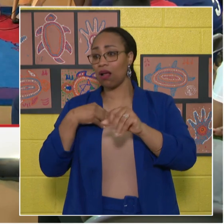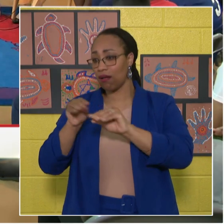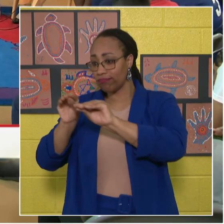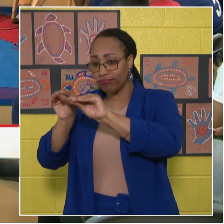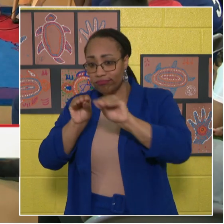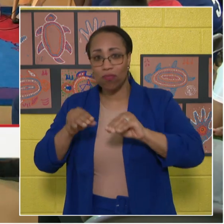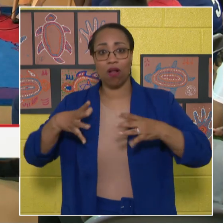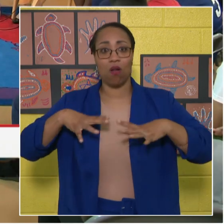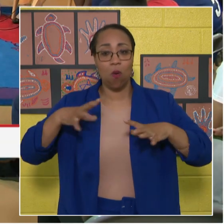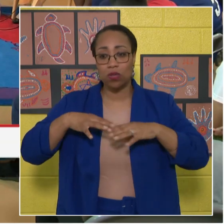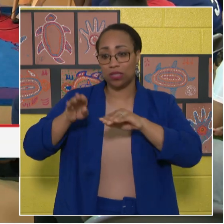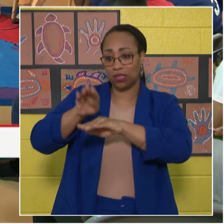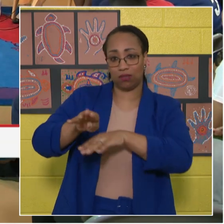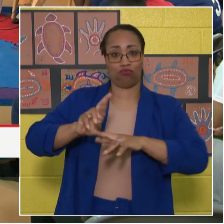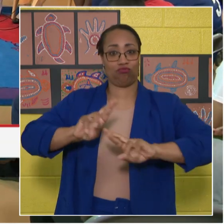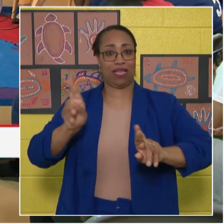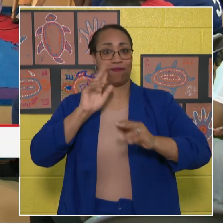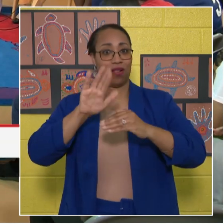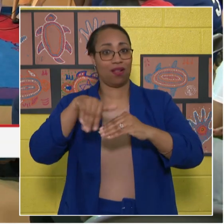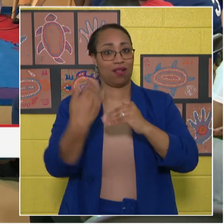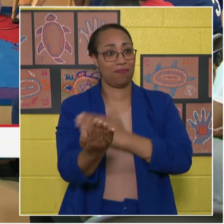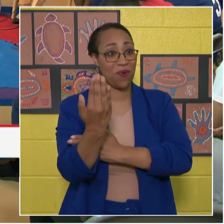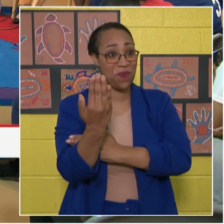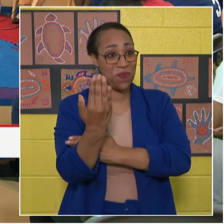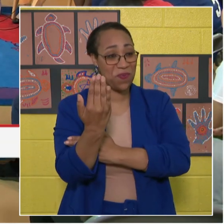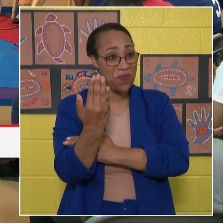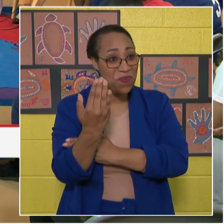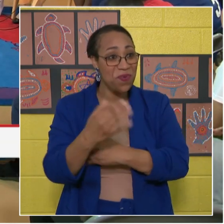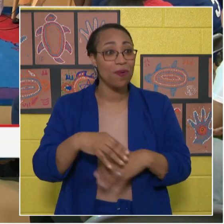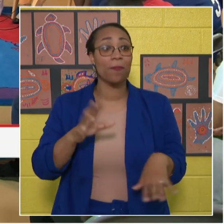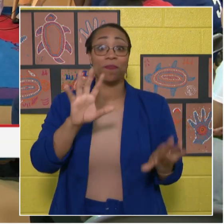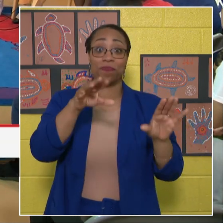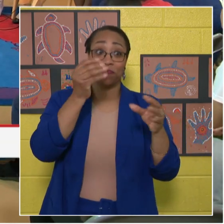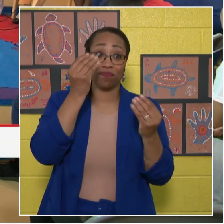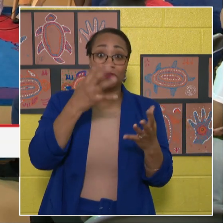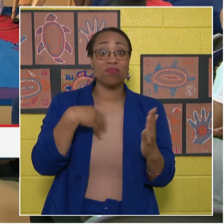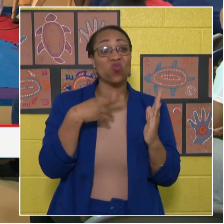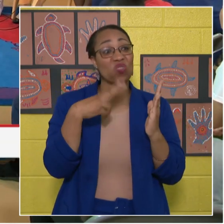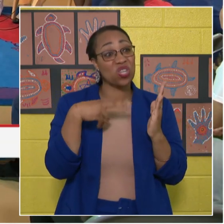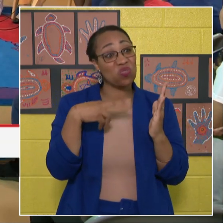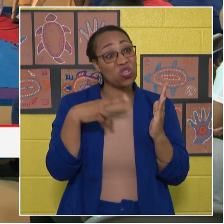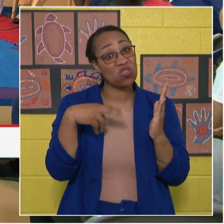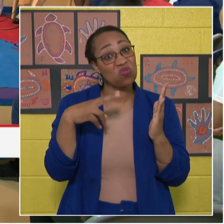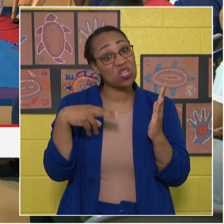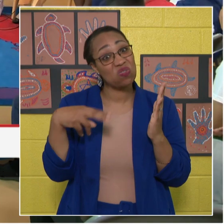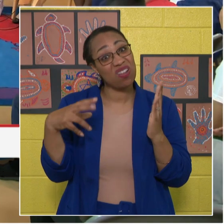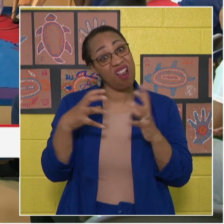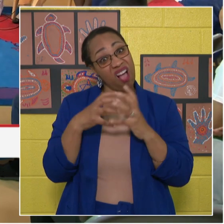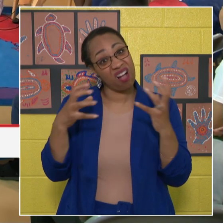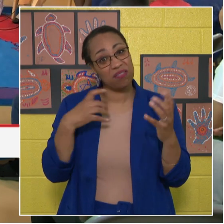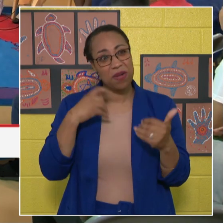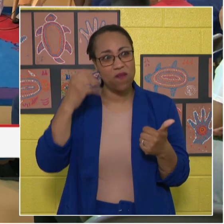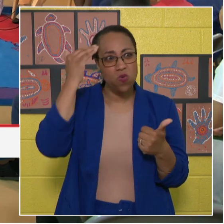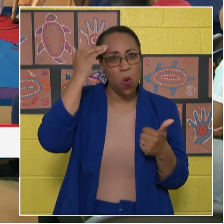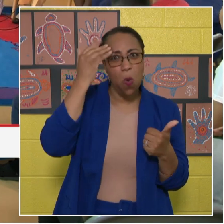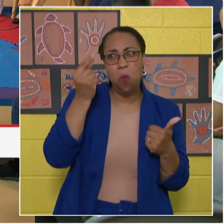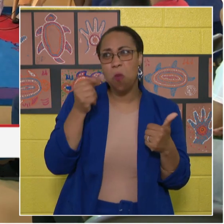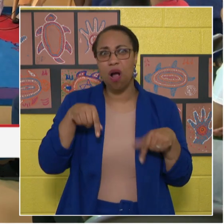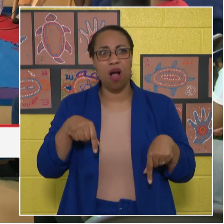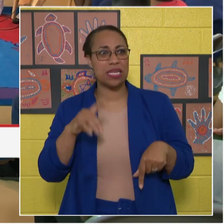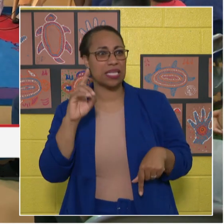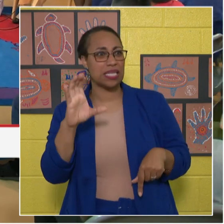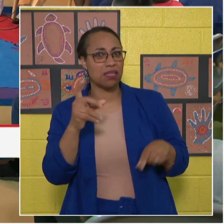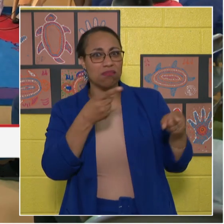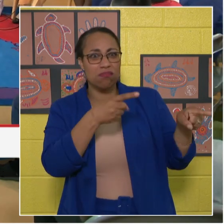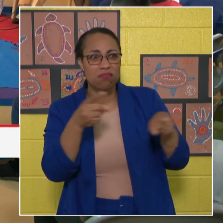read. I have to read a lot to know what's happening in DC and know what's happening in the world.